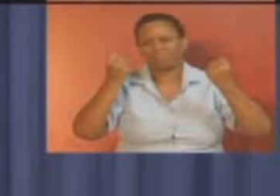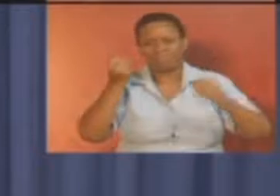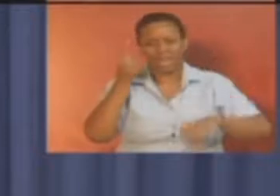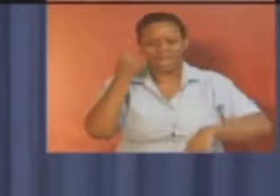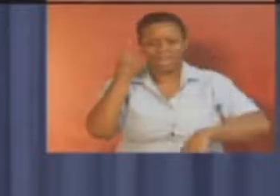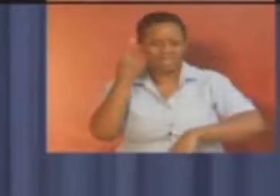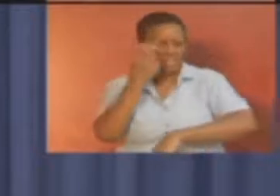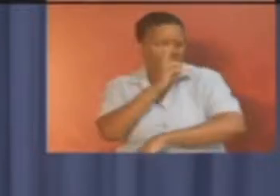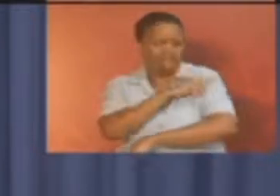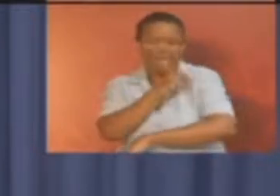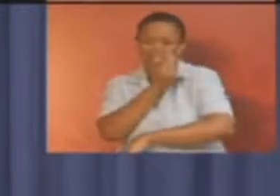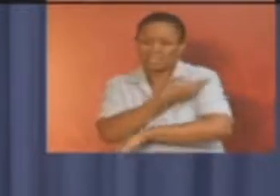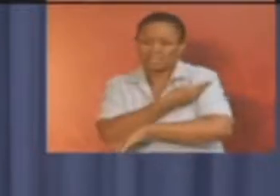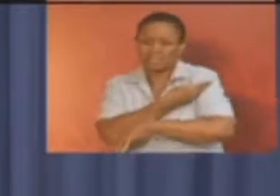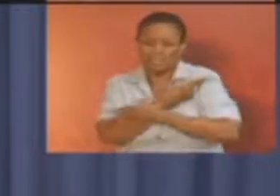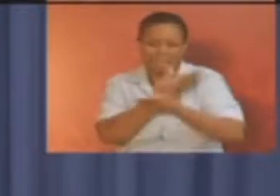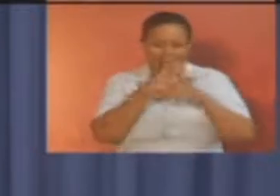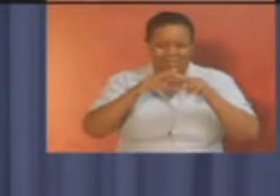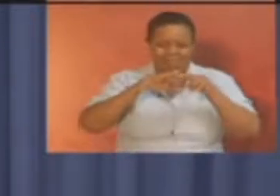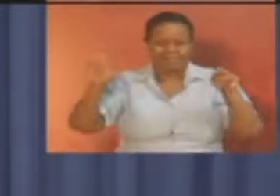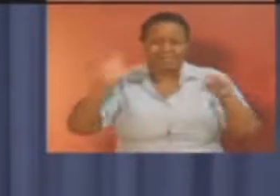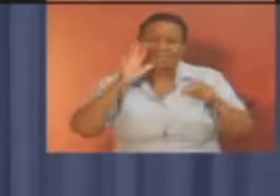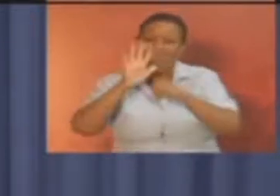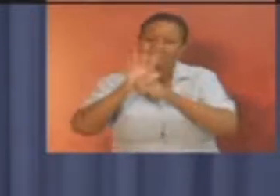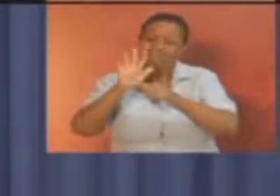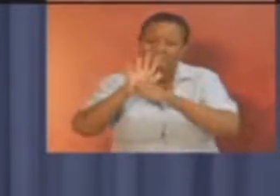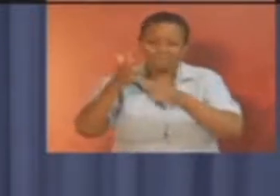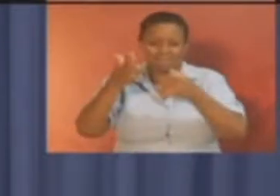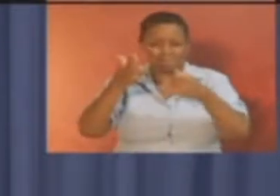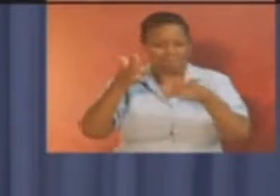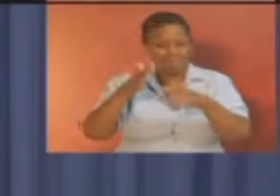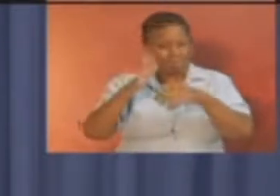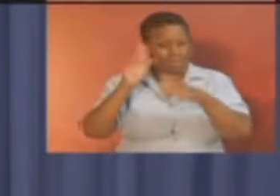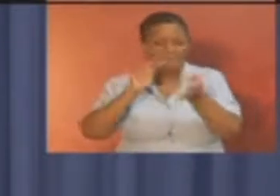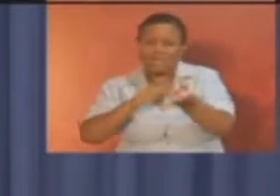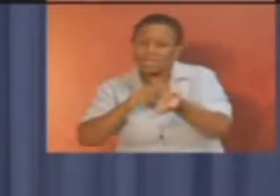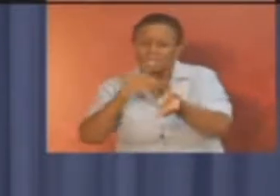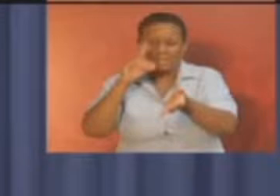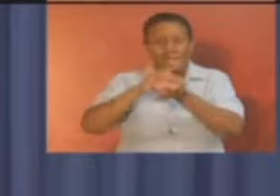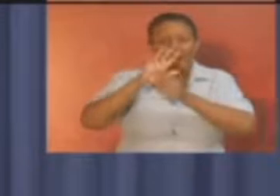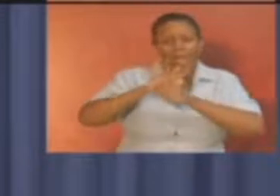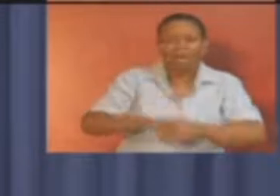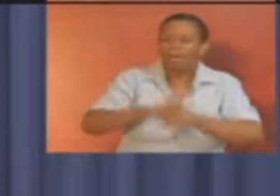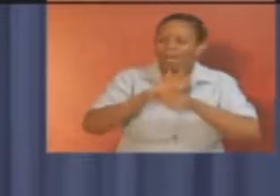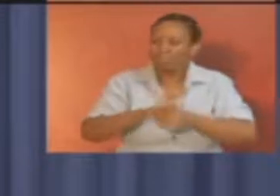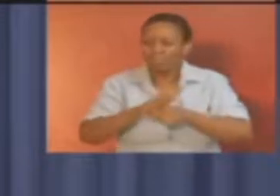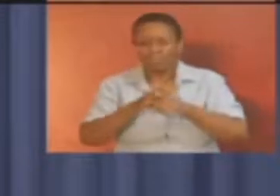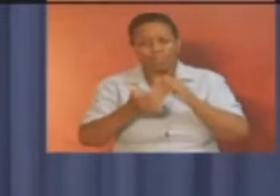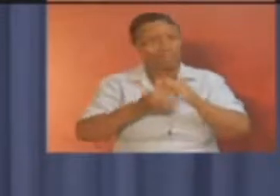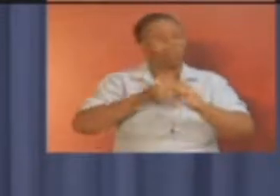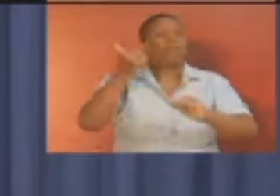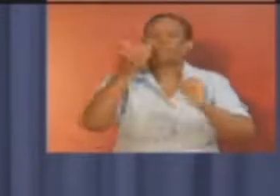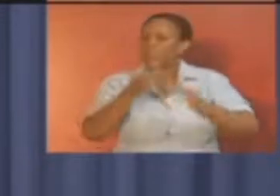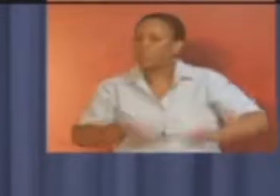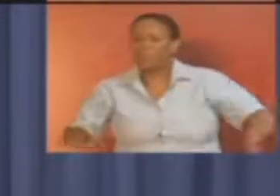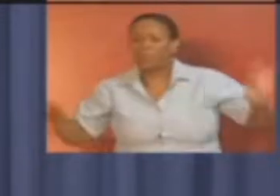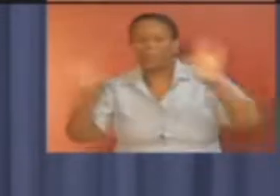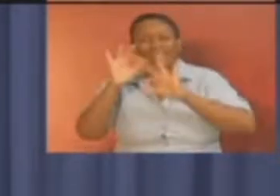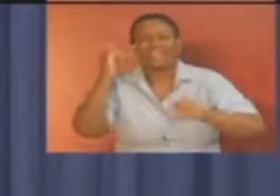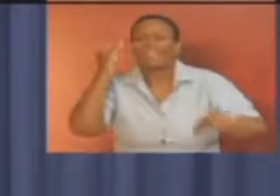do an ultimate disservice to your mother. If you love your mother, Mother's